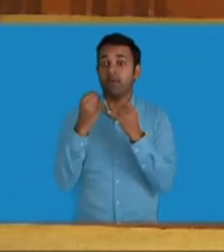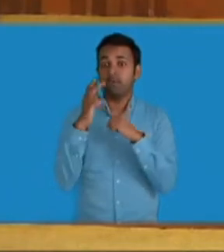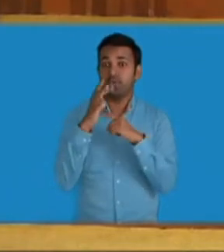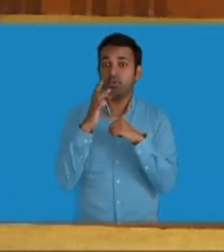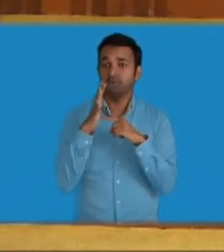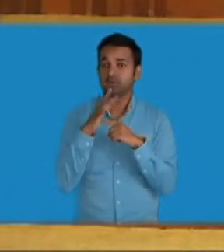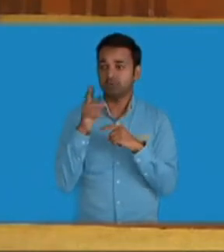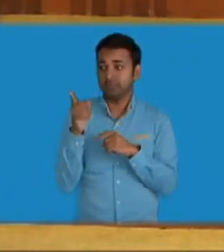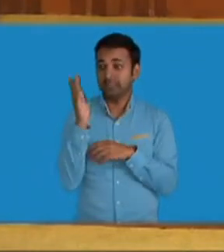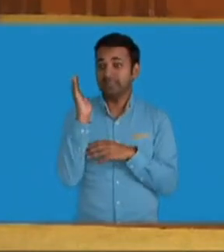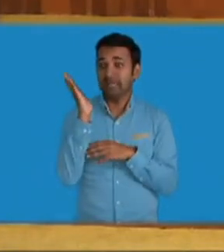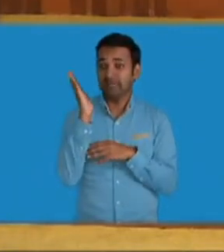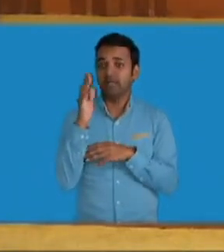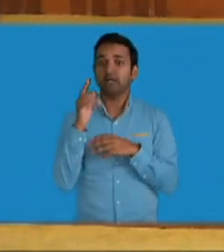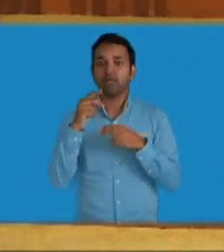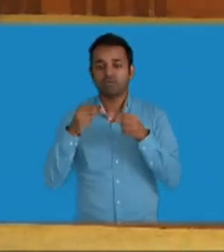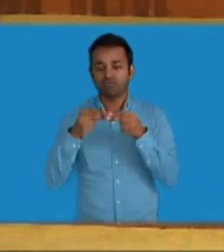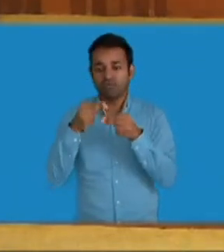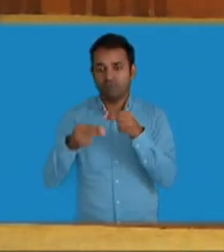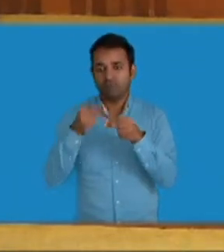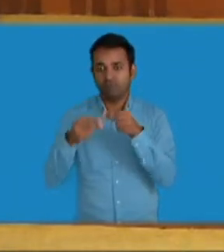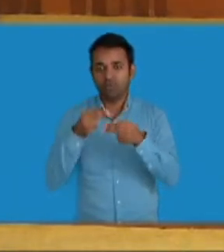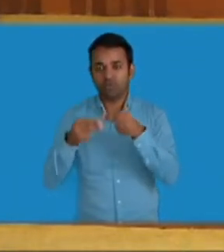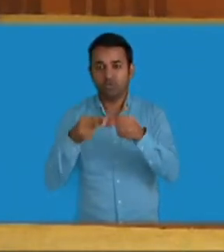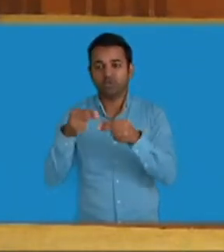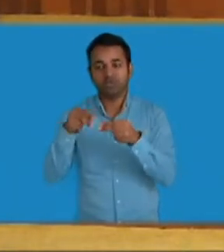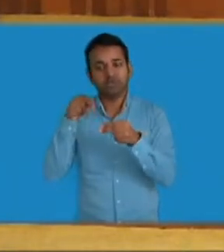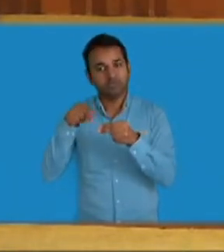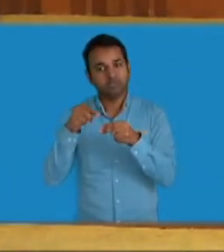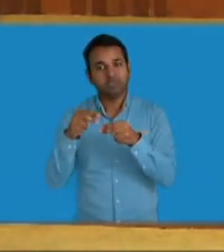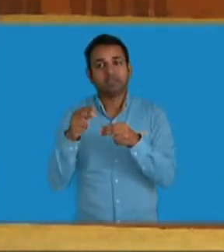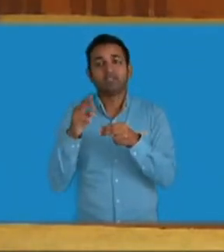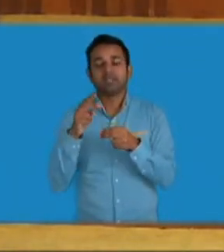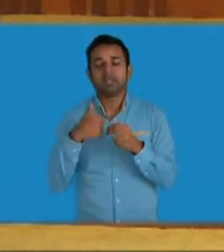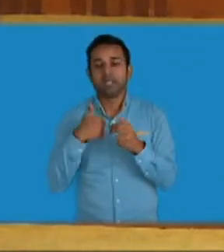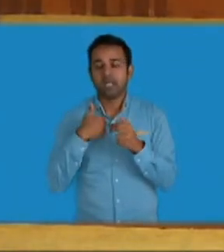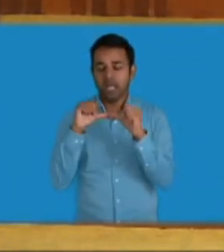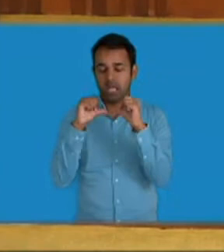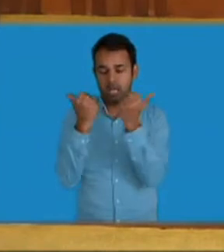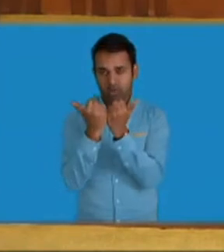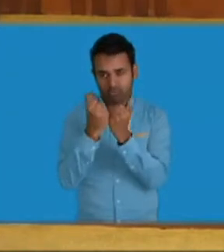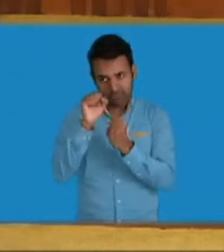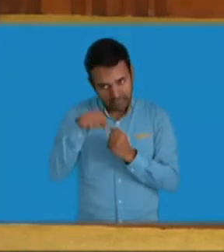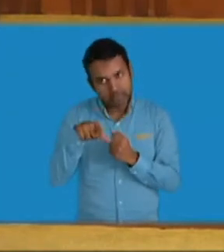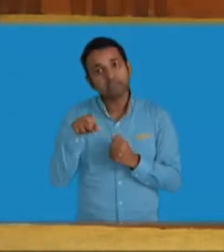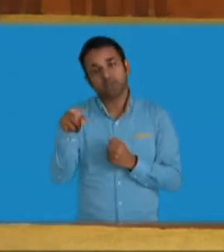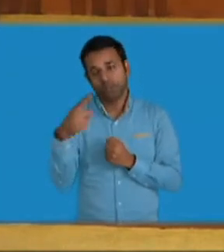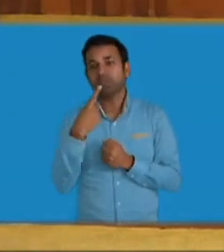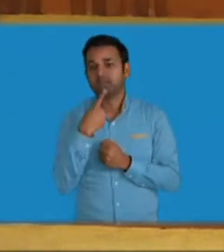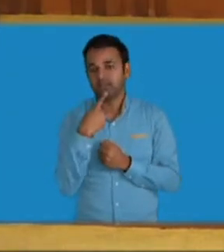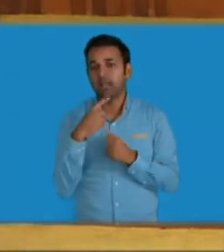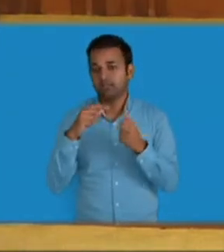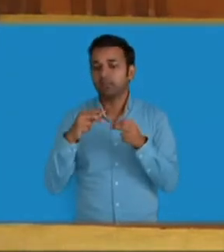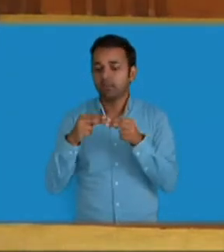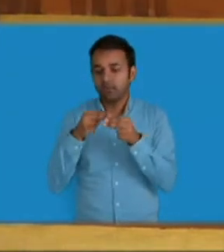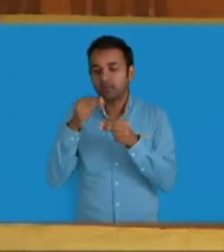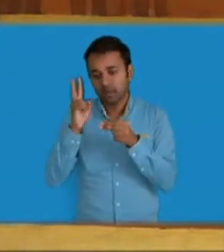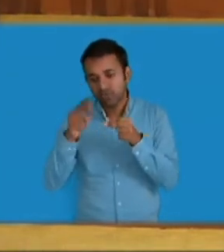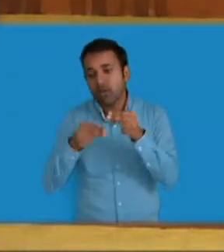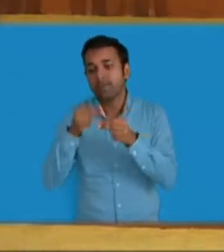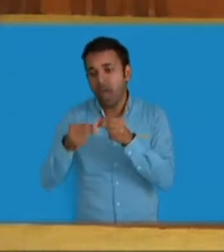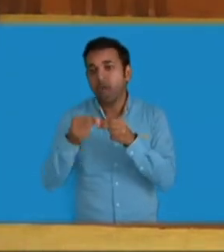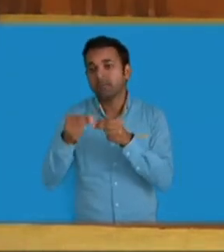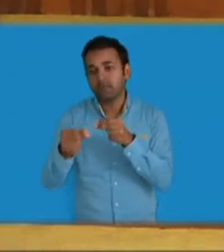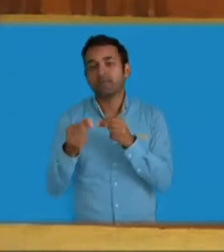reforestation. And I agree wholeheartedly with the Minister that the reforestation, Madam Speaker, is pivotal in our